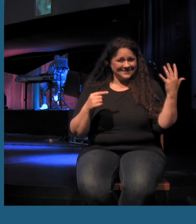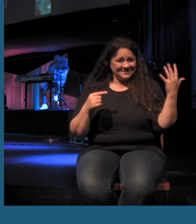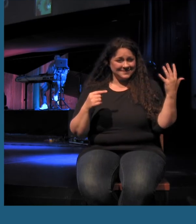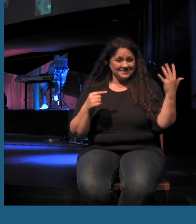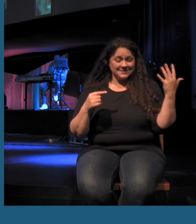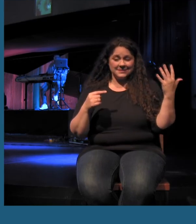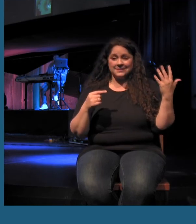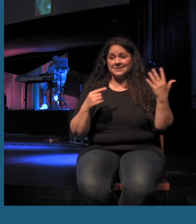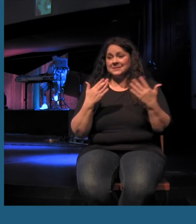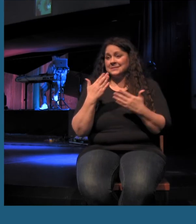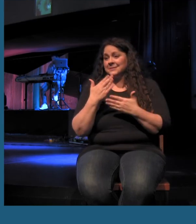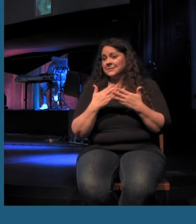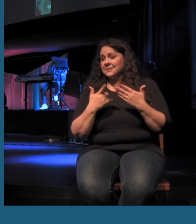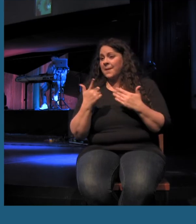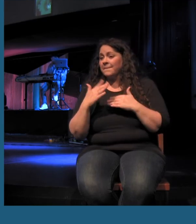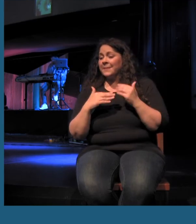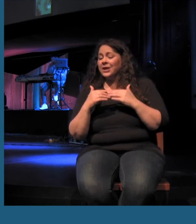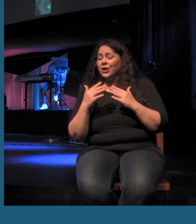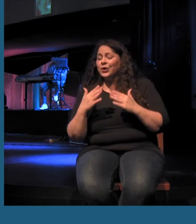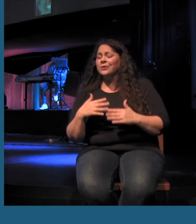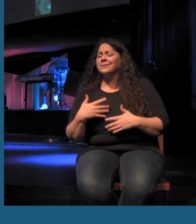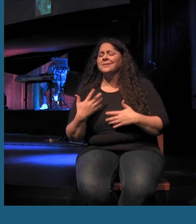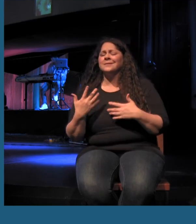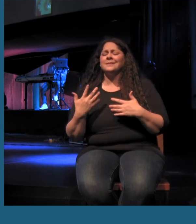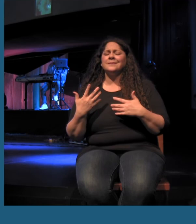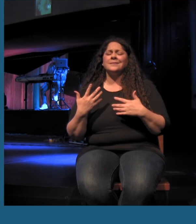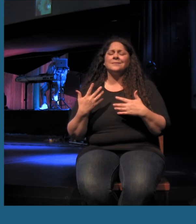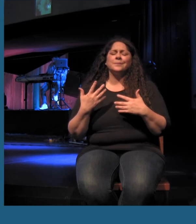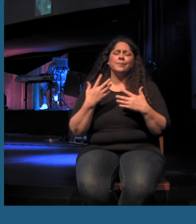Some of you are called to be builders. Some of you are called to be